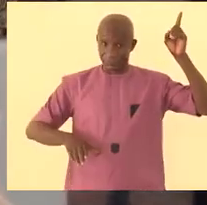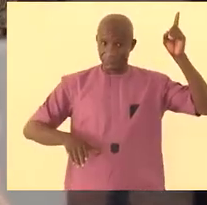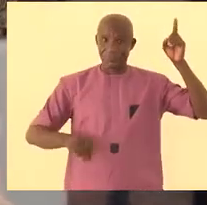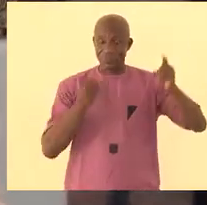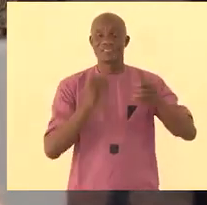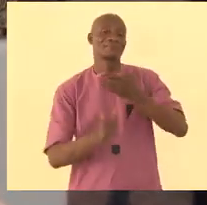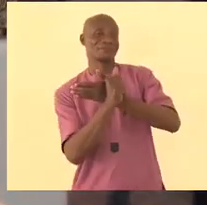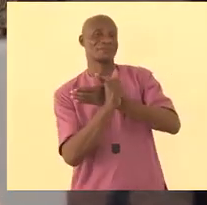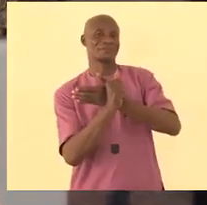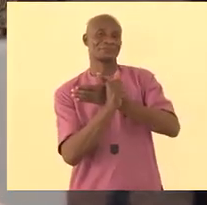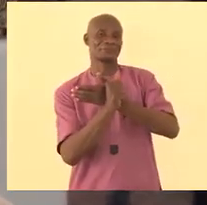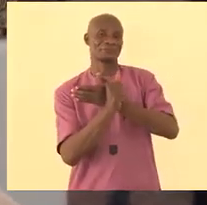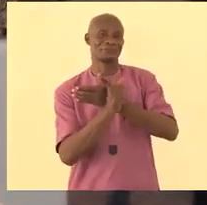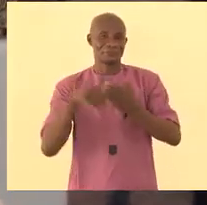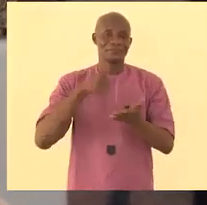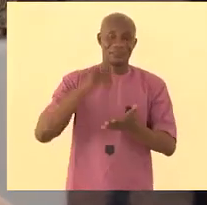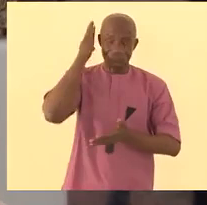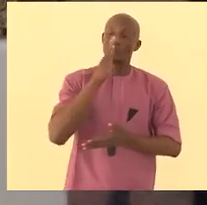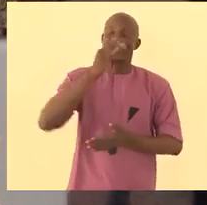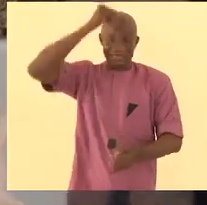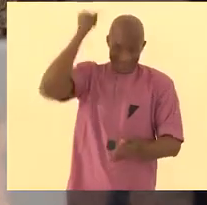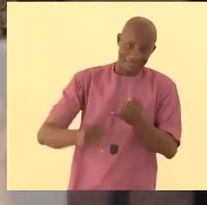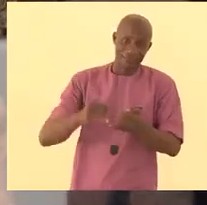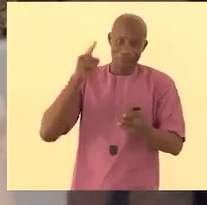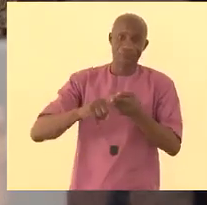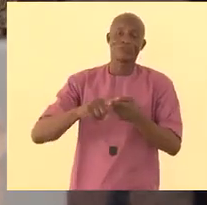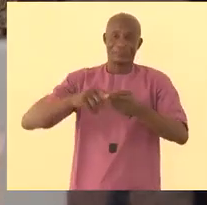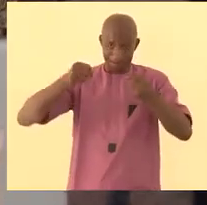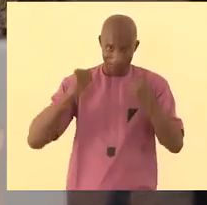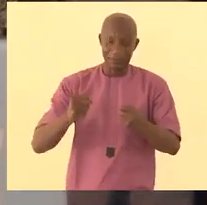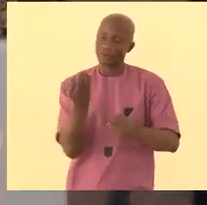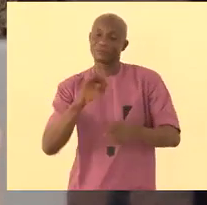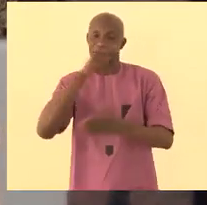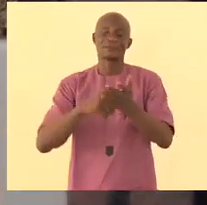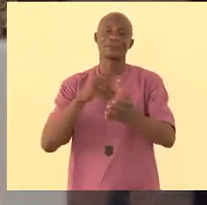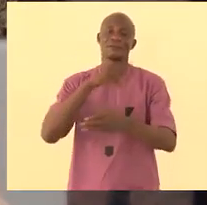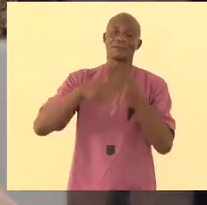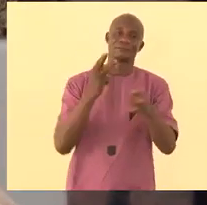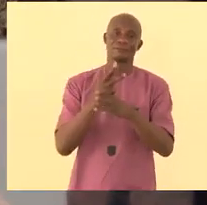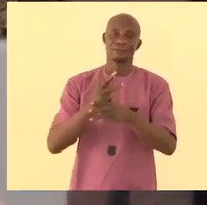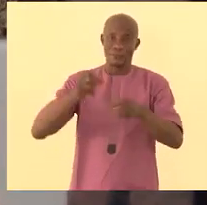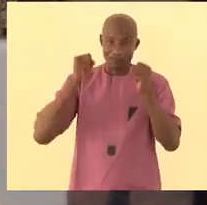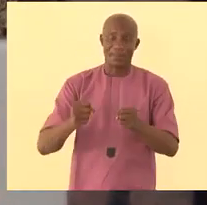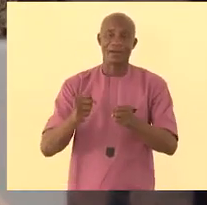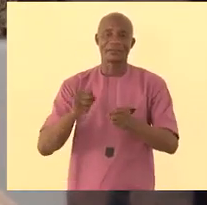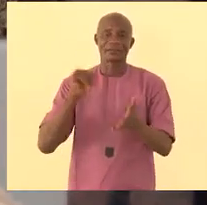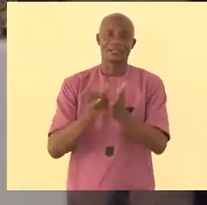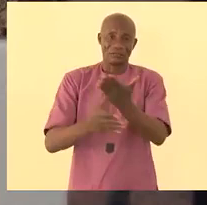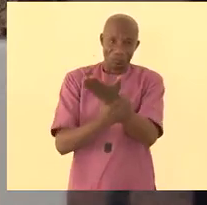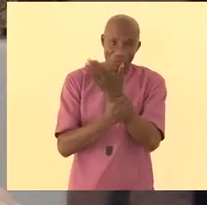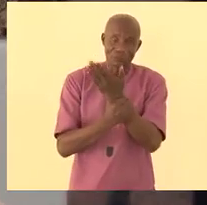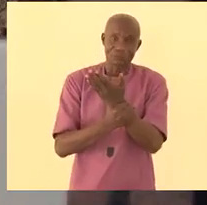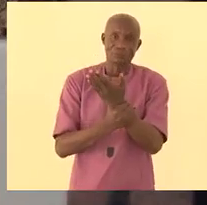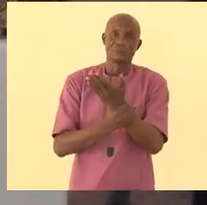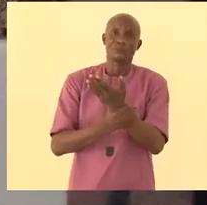is a threat. It will be an end to the powers of this world, the powers that have held this